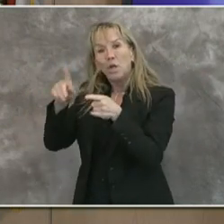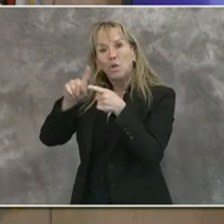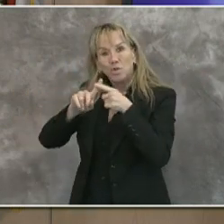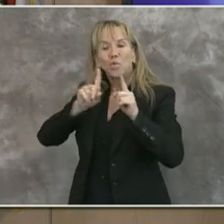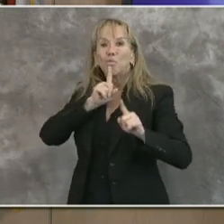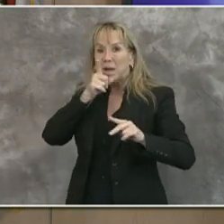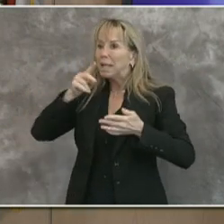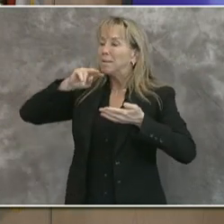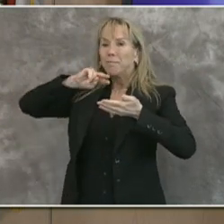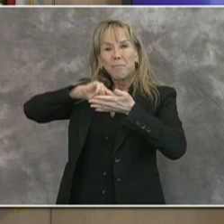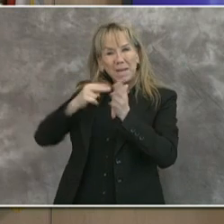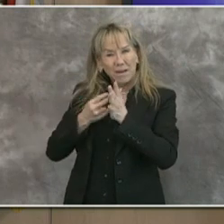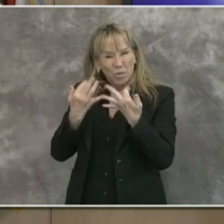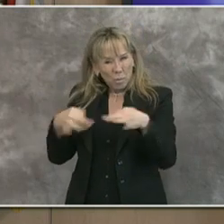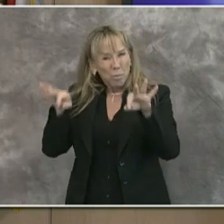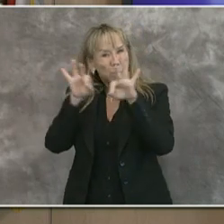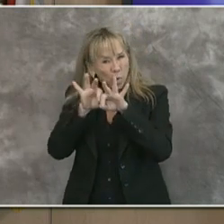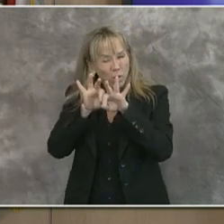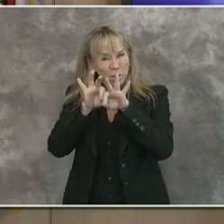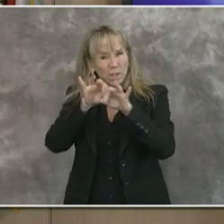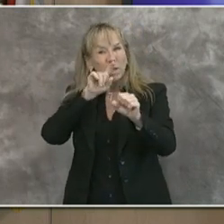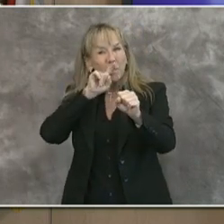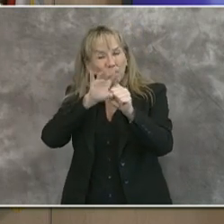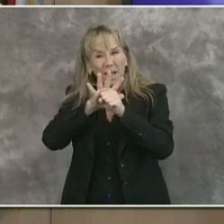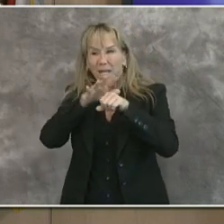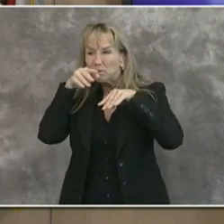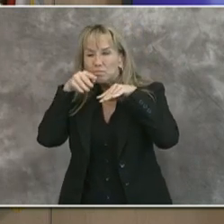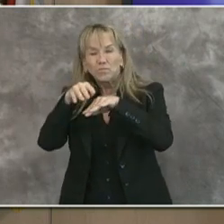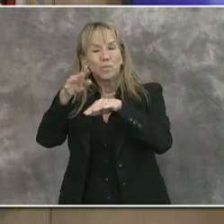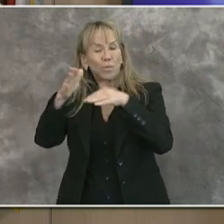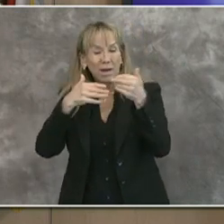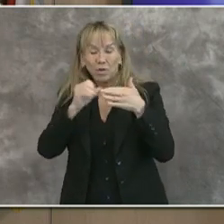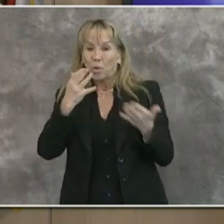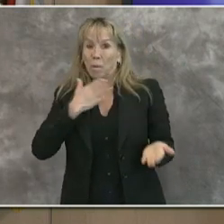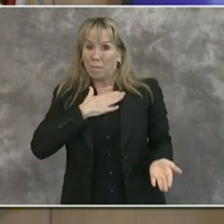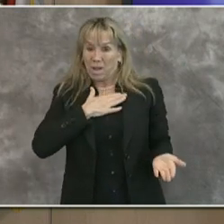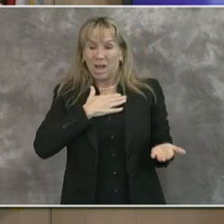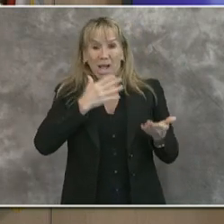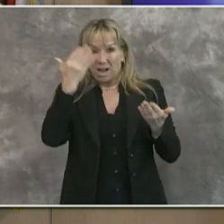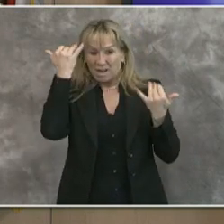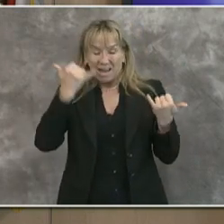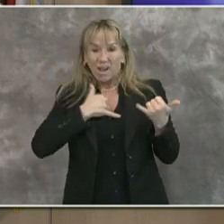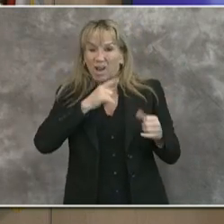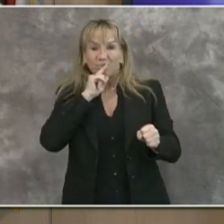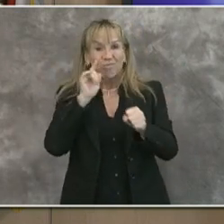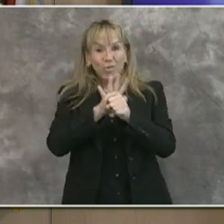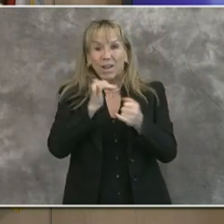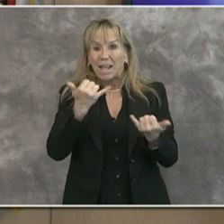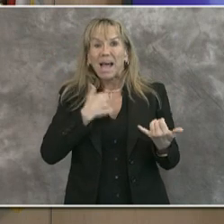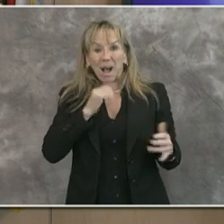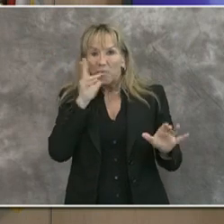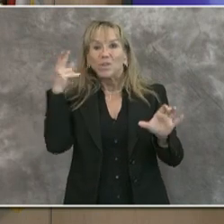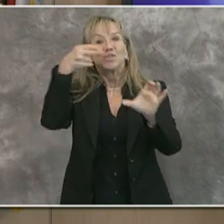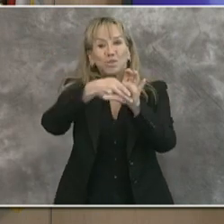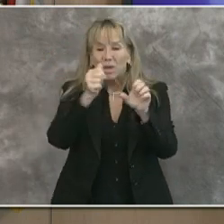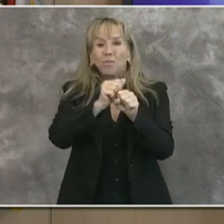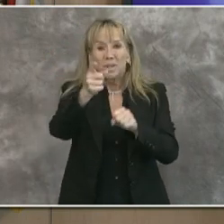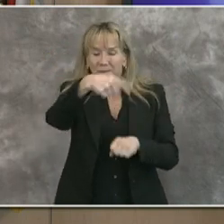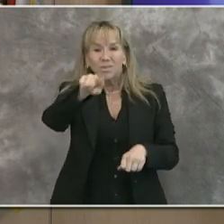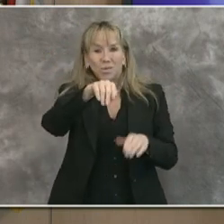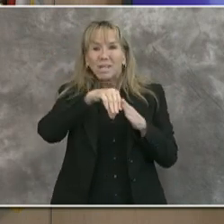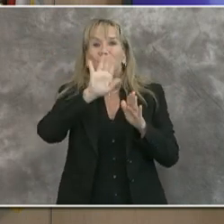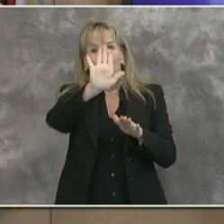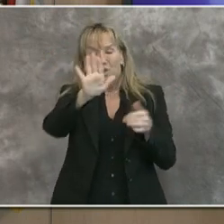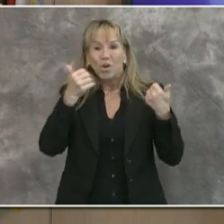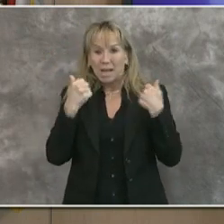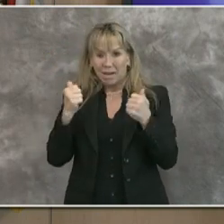structural change, and I pledge to stand beside you, using my privilege and position to empower and uplift and join with you in these efforts. And it's